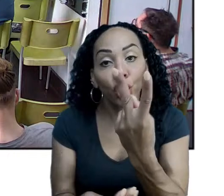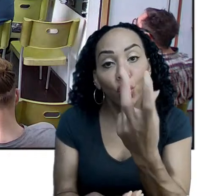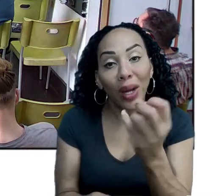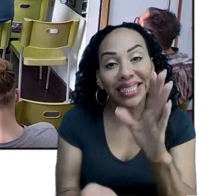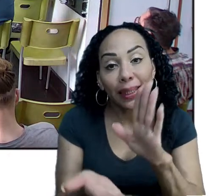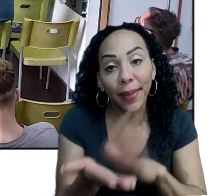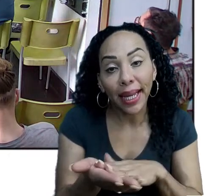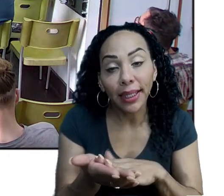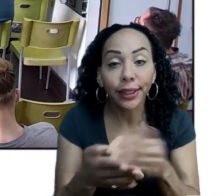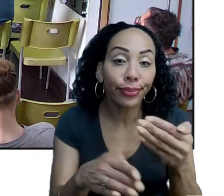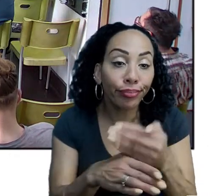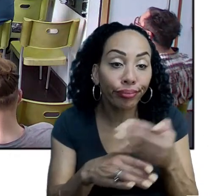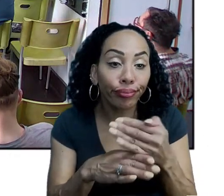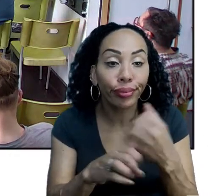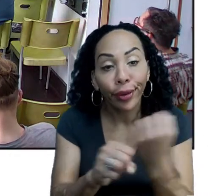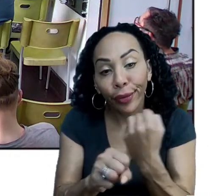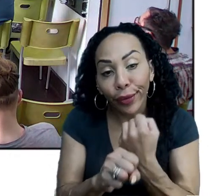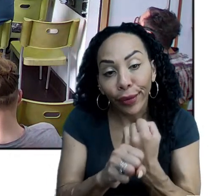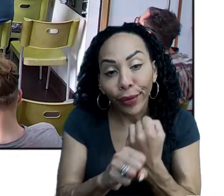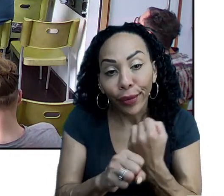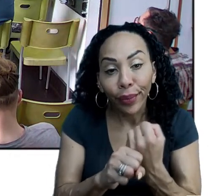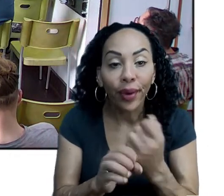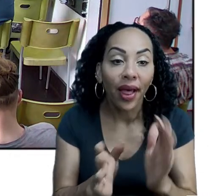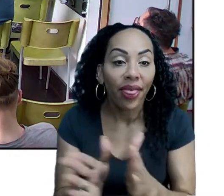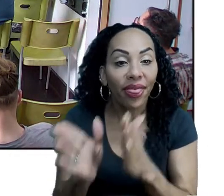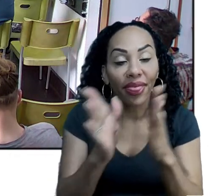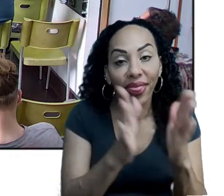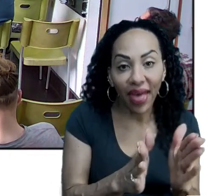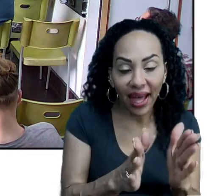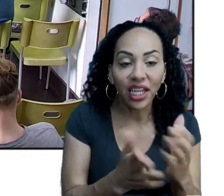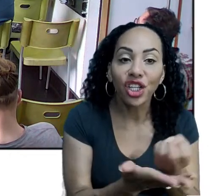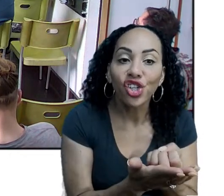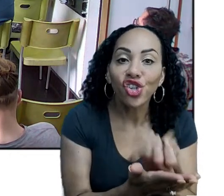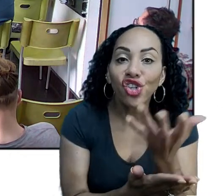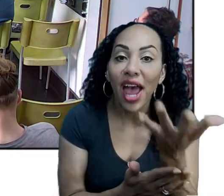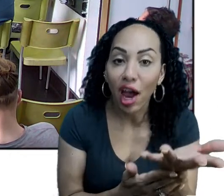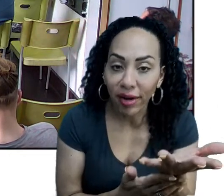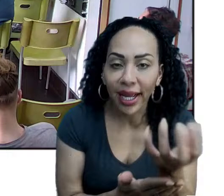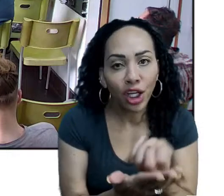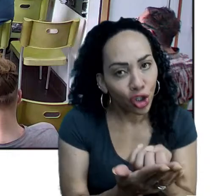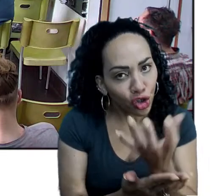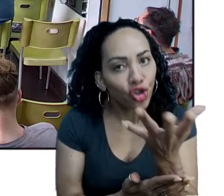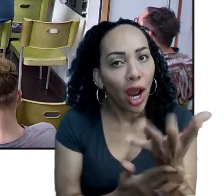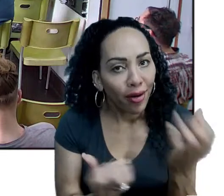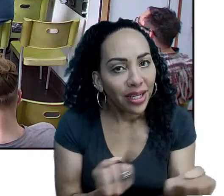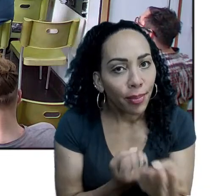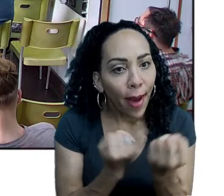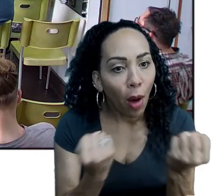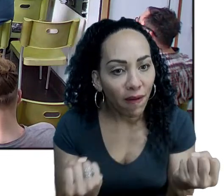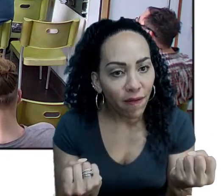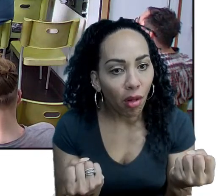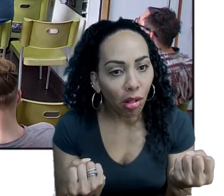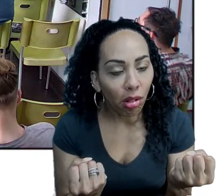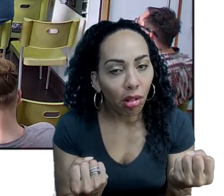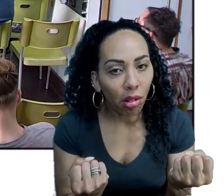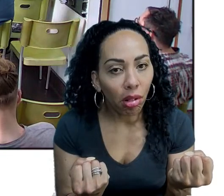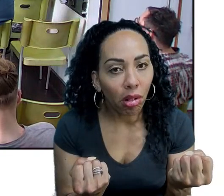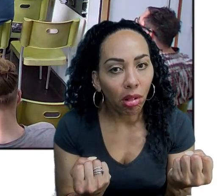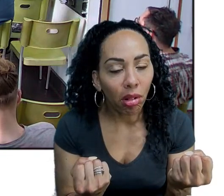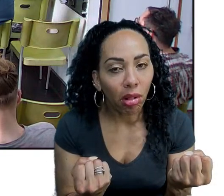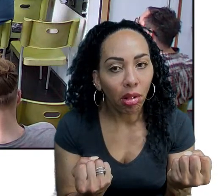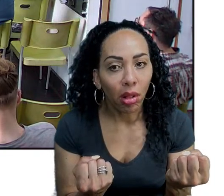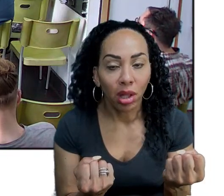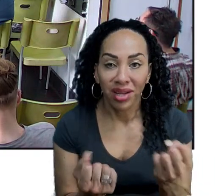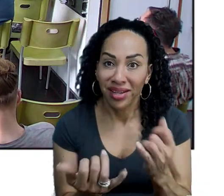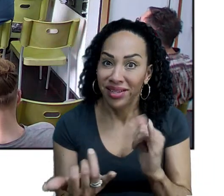share as well. Sharing has also been a powerful thing. So if we allow time, and it's another thing that's sometimes overlooked in terms of time